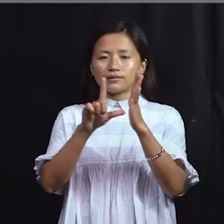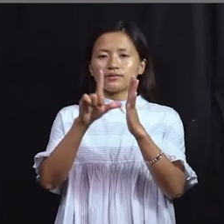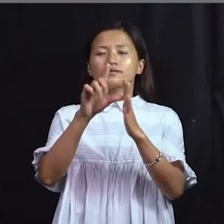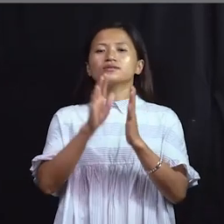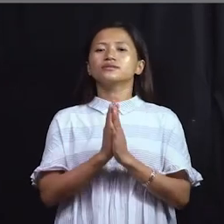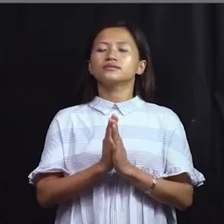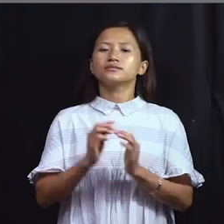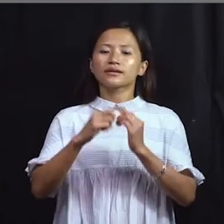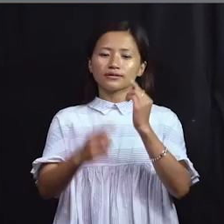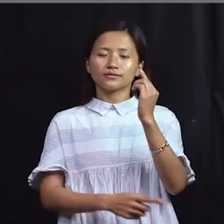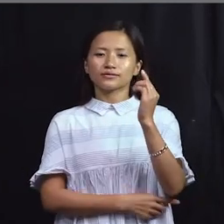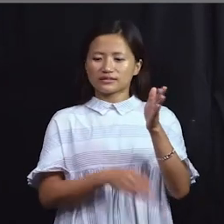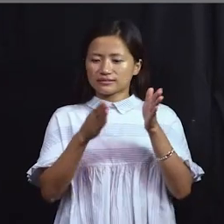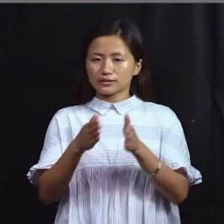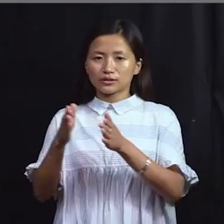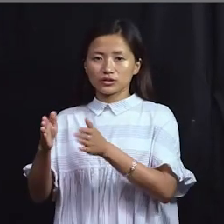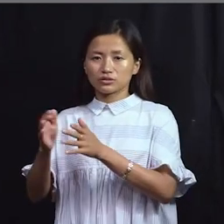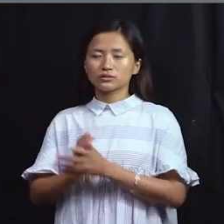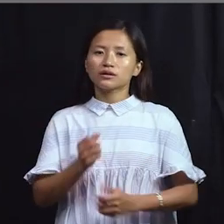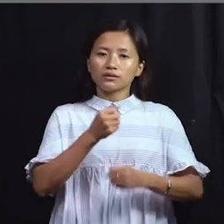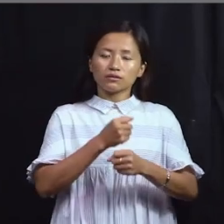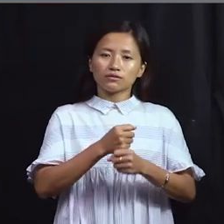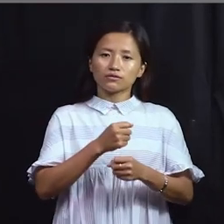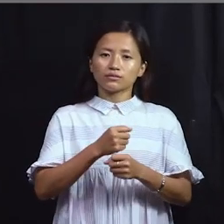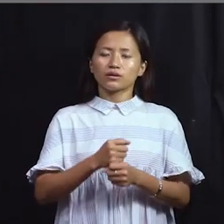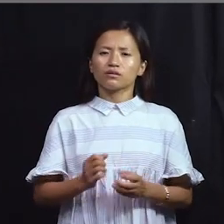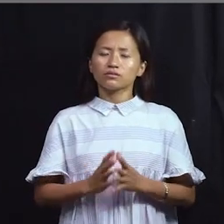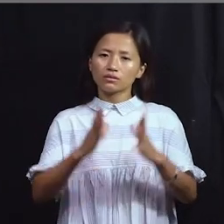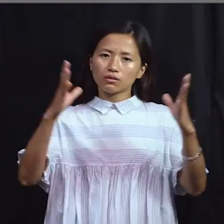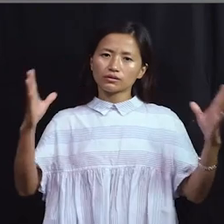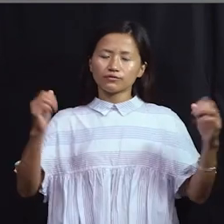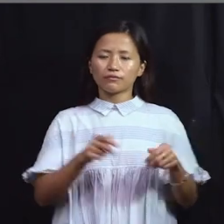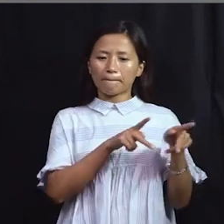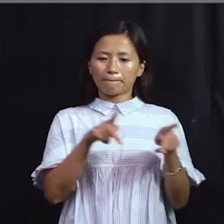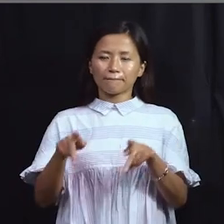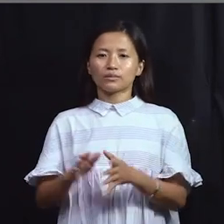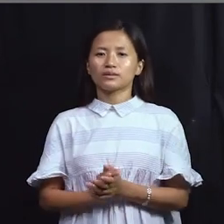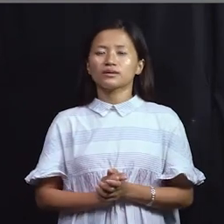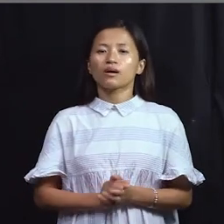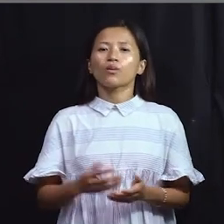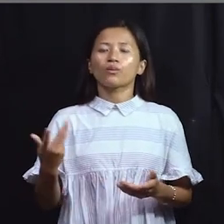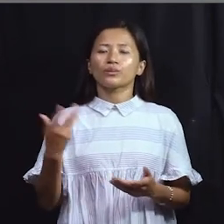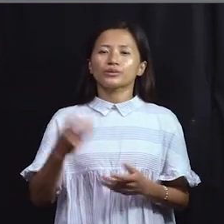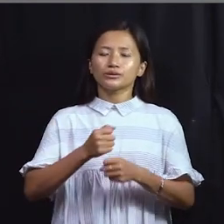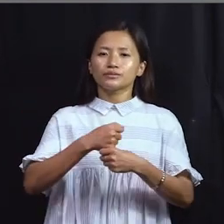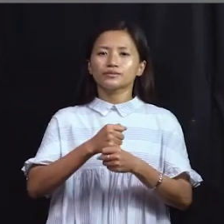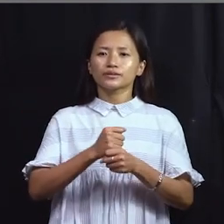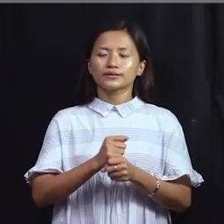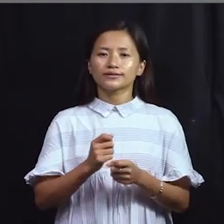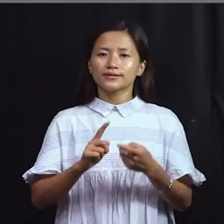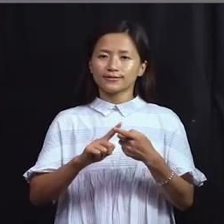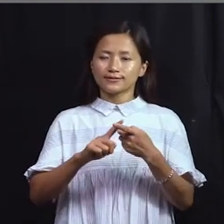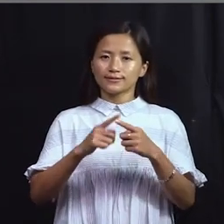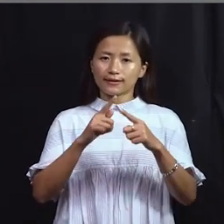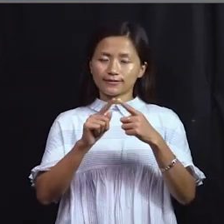Before the end of the session, you know, the government makes a lot of plan as to where to make their